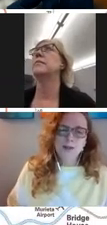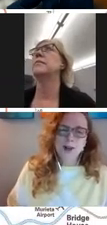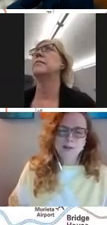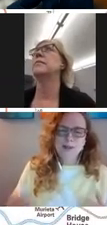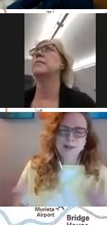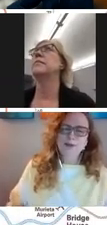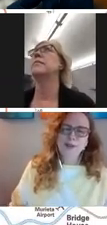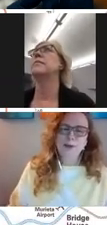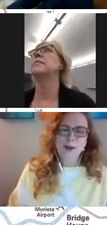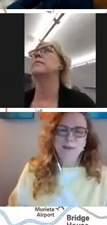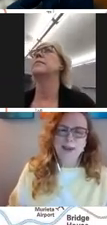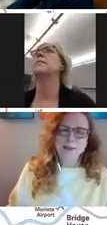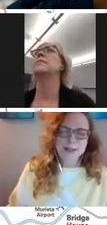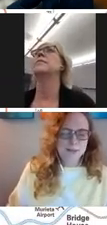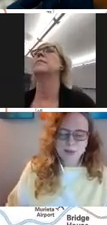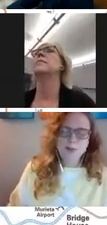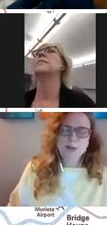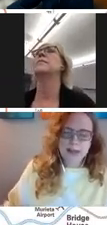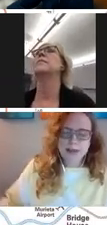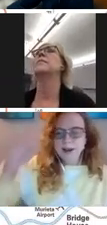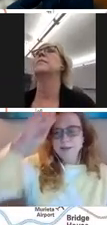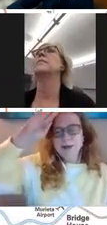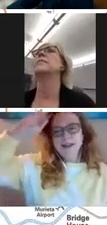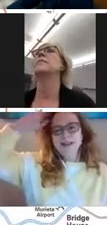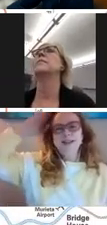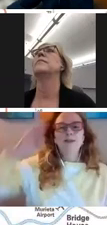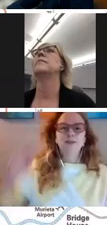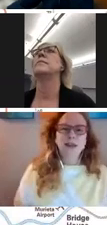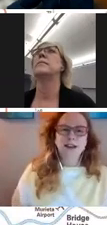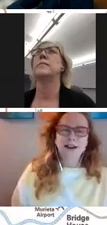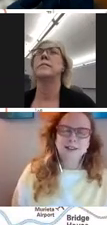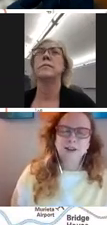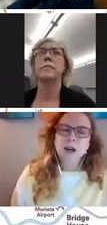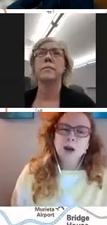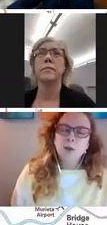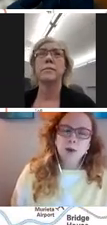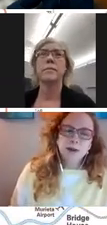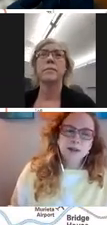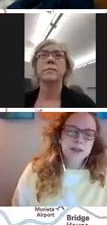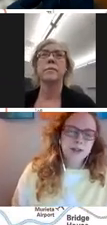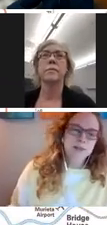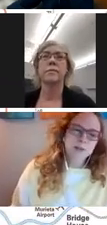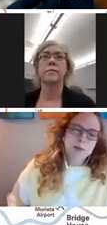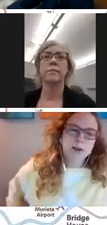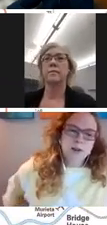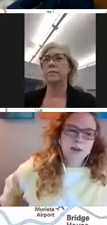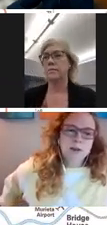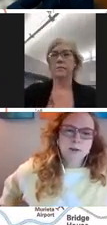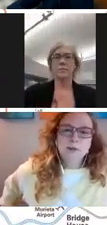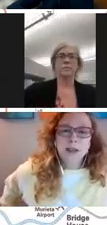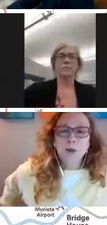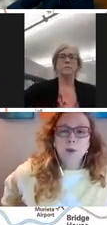you have different jobs. You don't just work on Pathways, presumably. At least some of you may not. So we wanted to make sure this